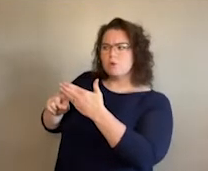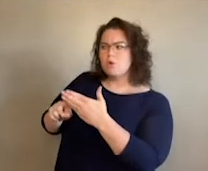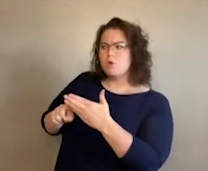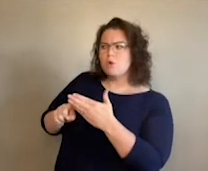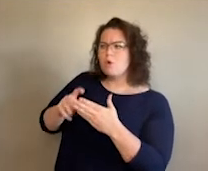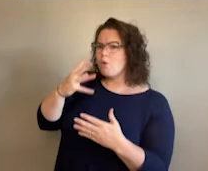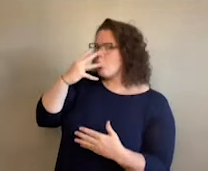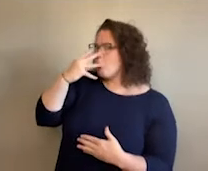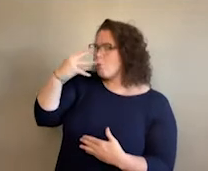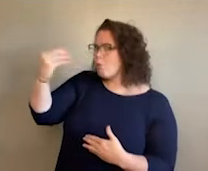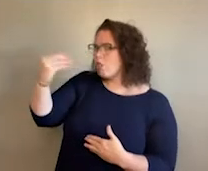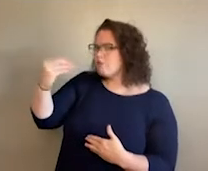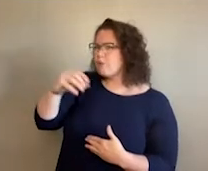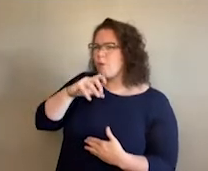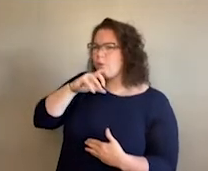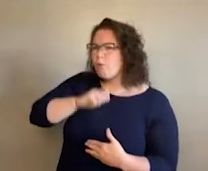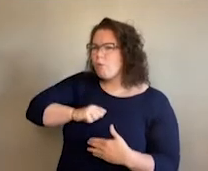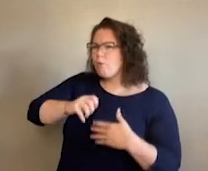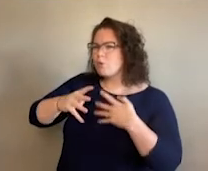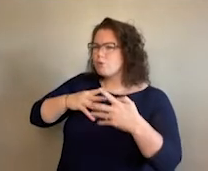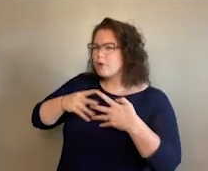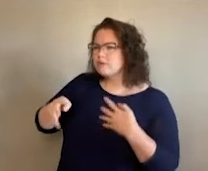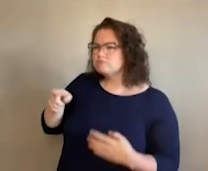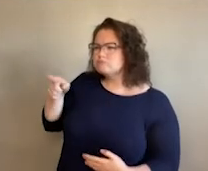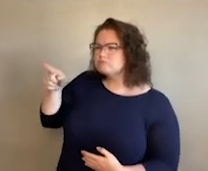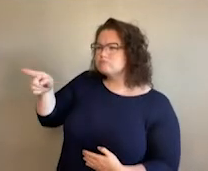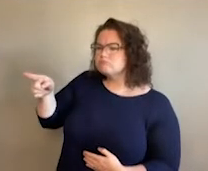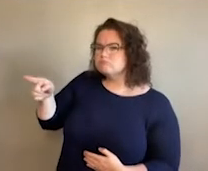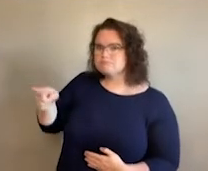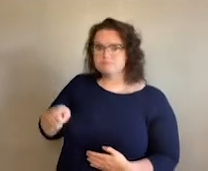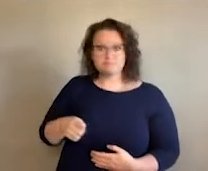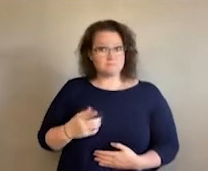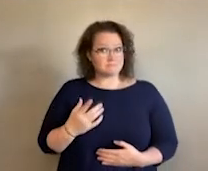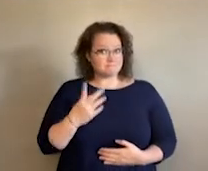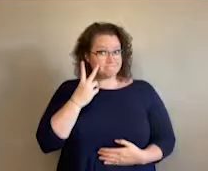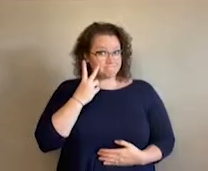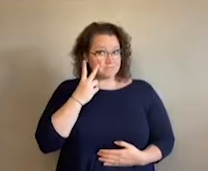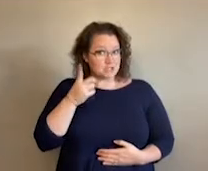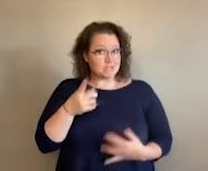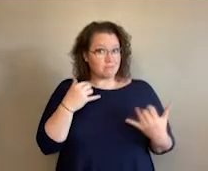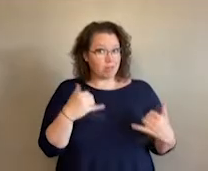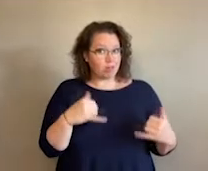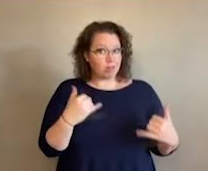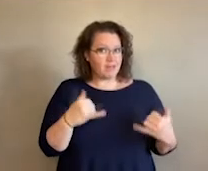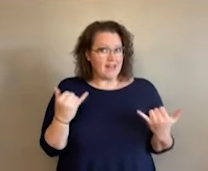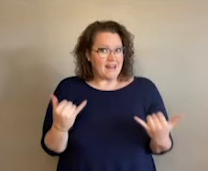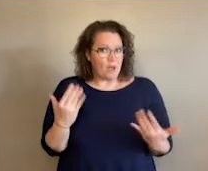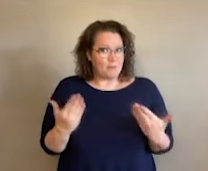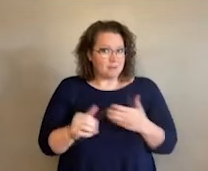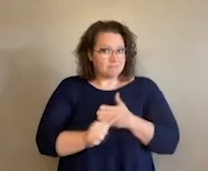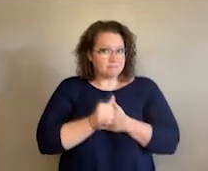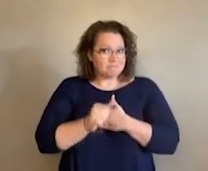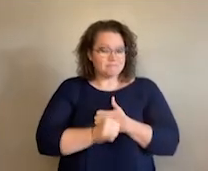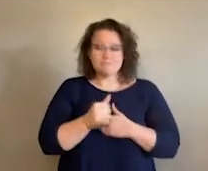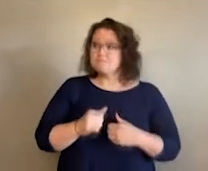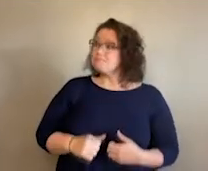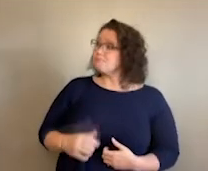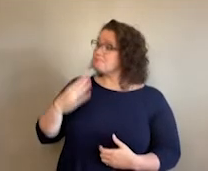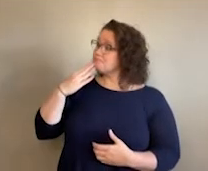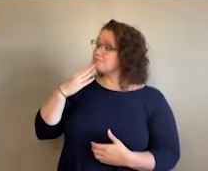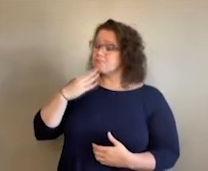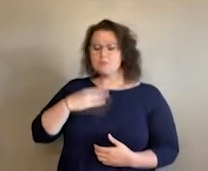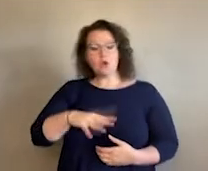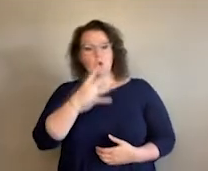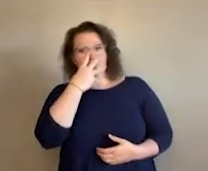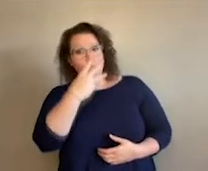by. See, she loitered, and now she might be in some danger. "Good day, Red Riding Hood," said the